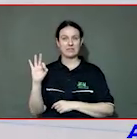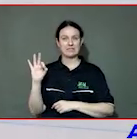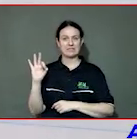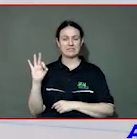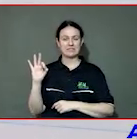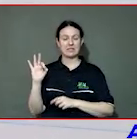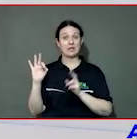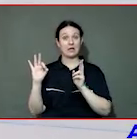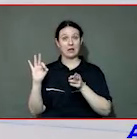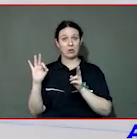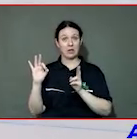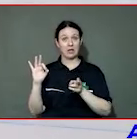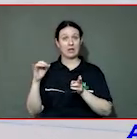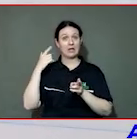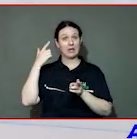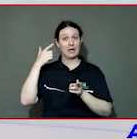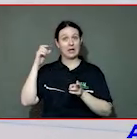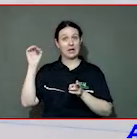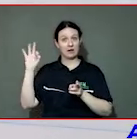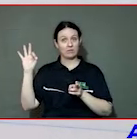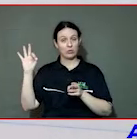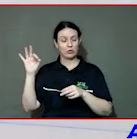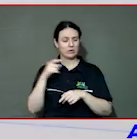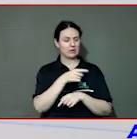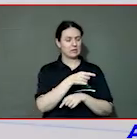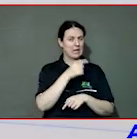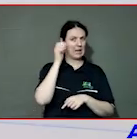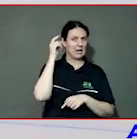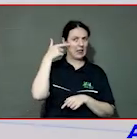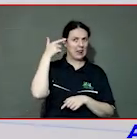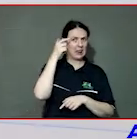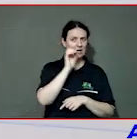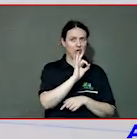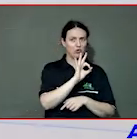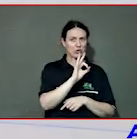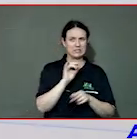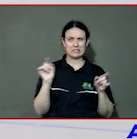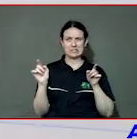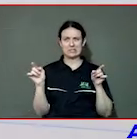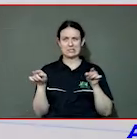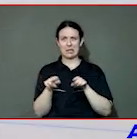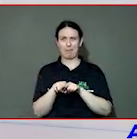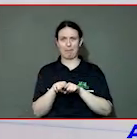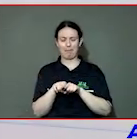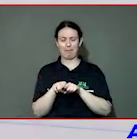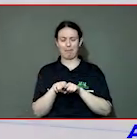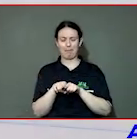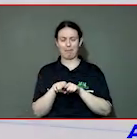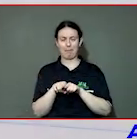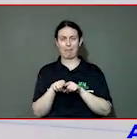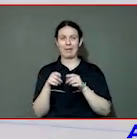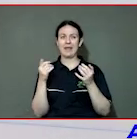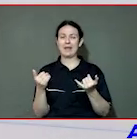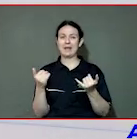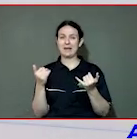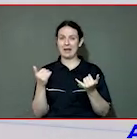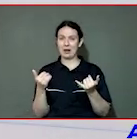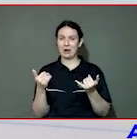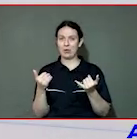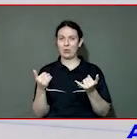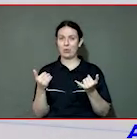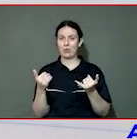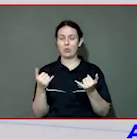it is again London forces and London forces. If they have the same forces, then you work out in